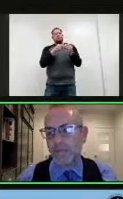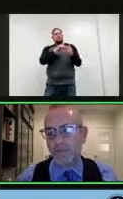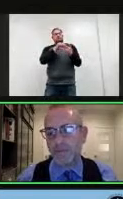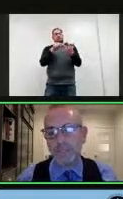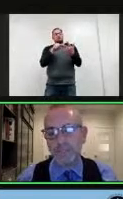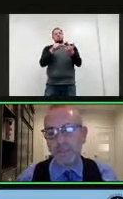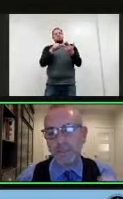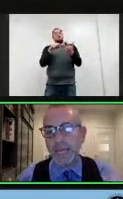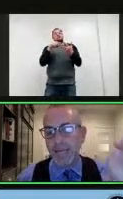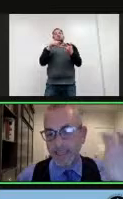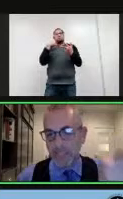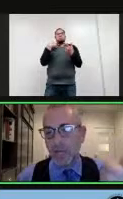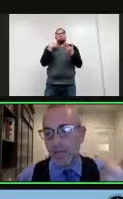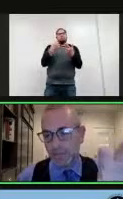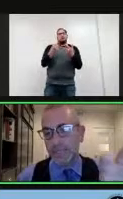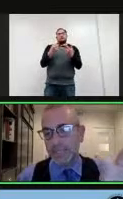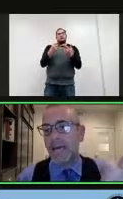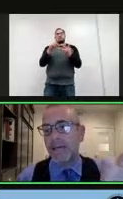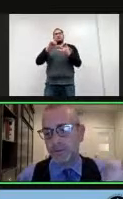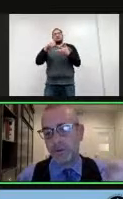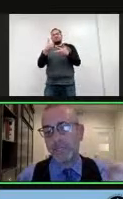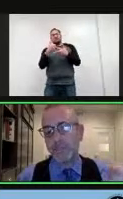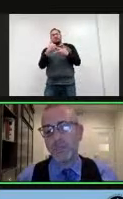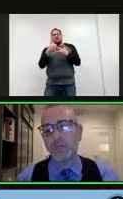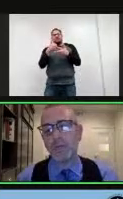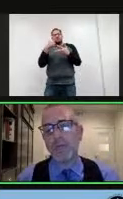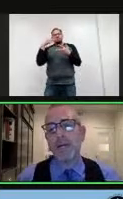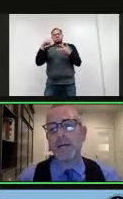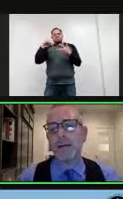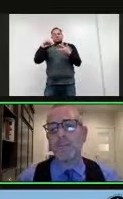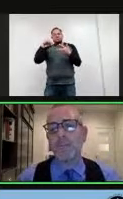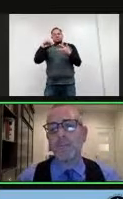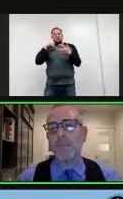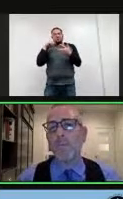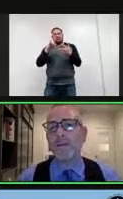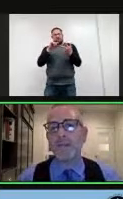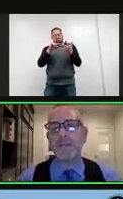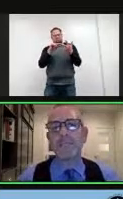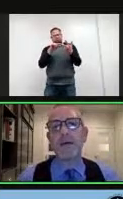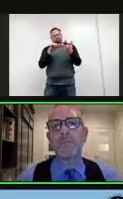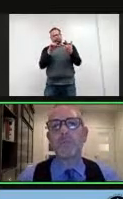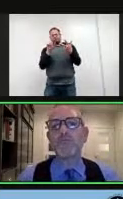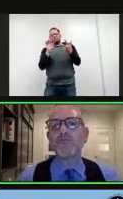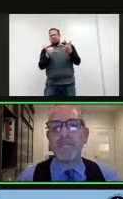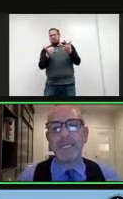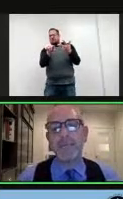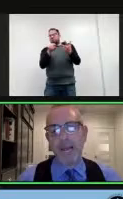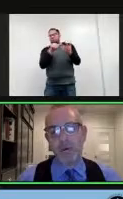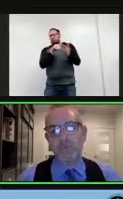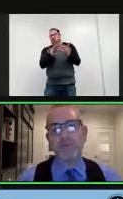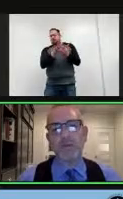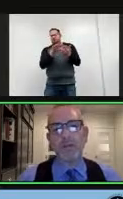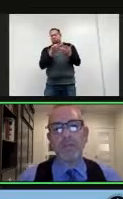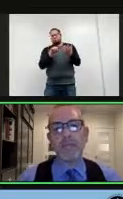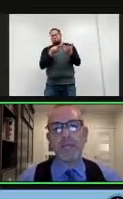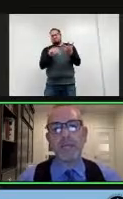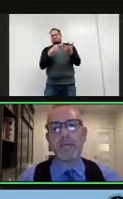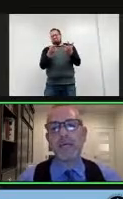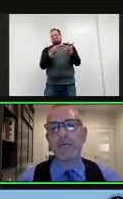and attributes and experiences, this document is that third question. One of the things that was really